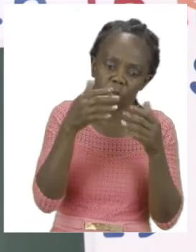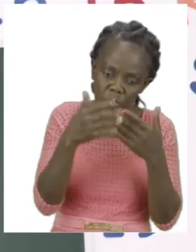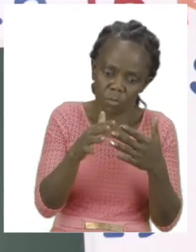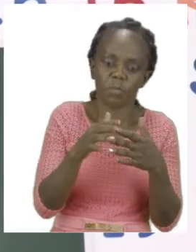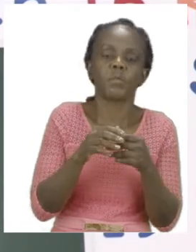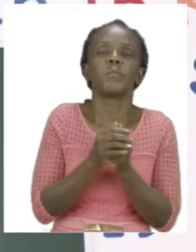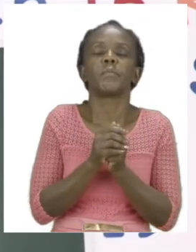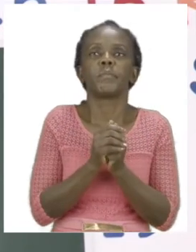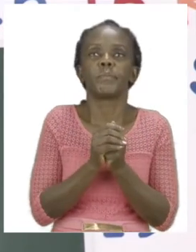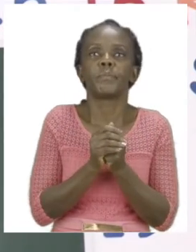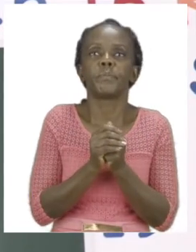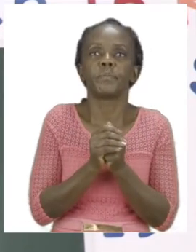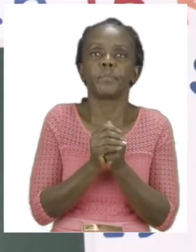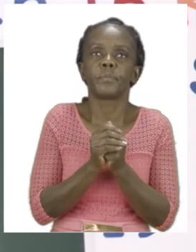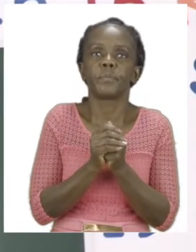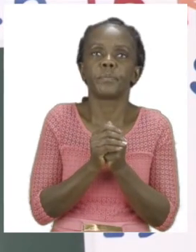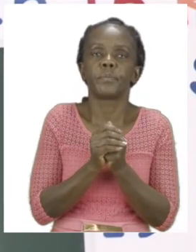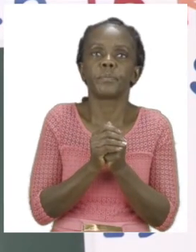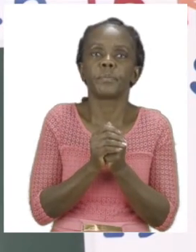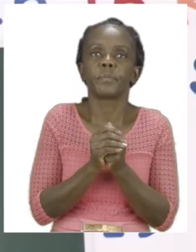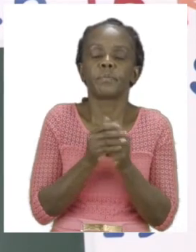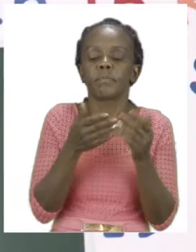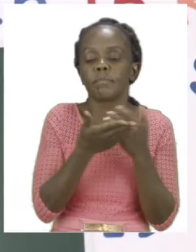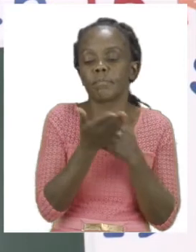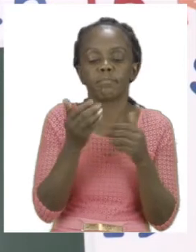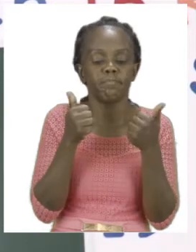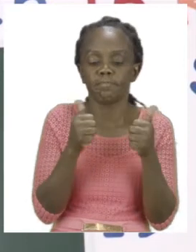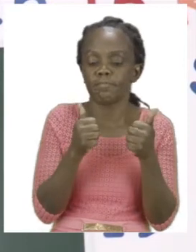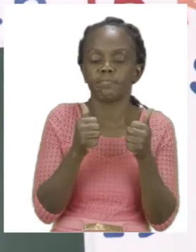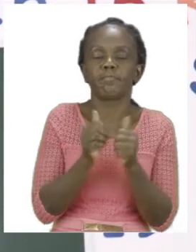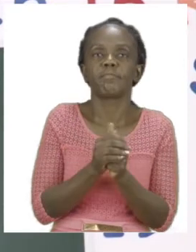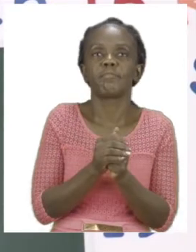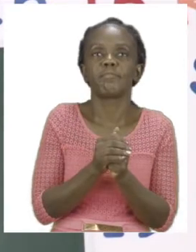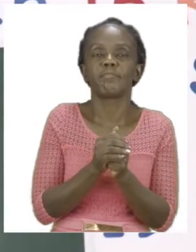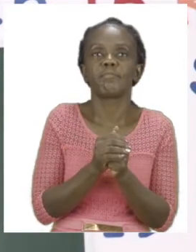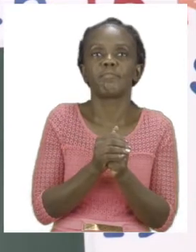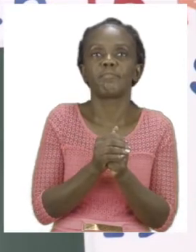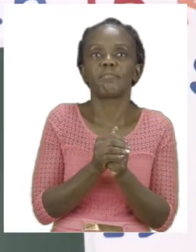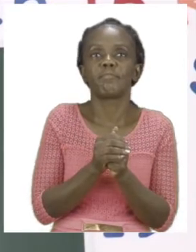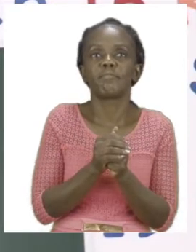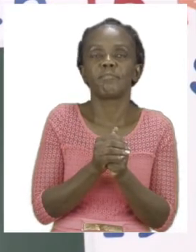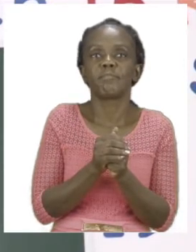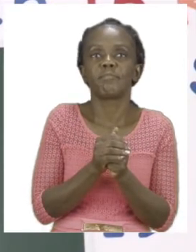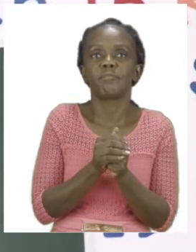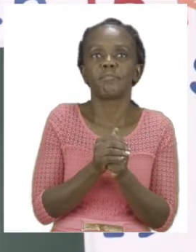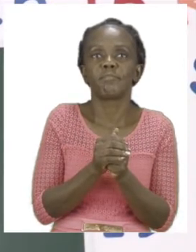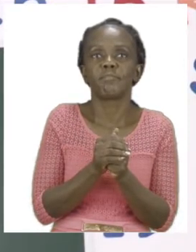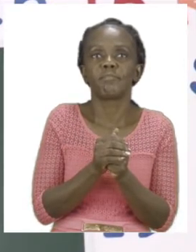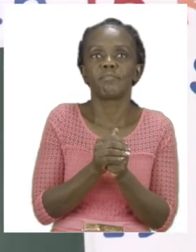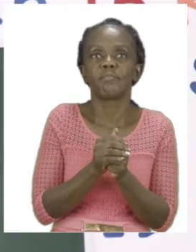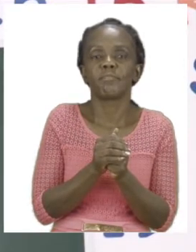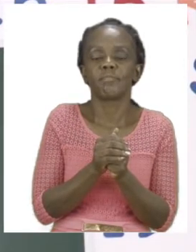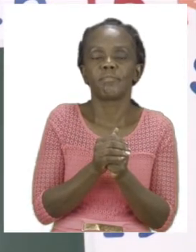we started. Well done if you did the same thing. Remember, you don't need to rush,